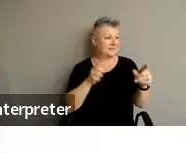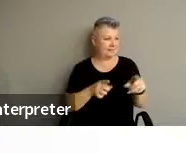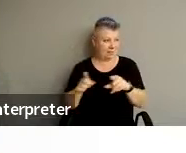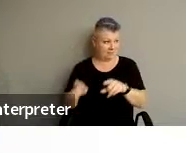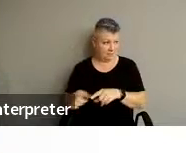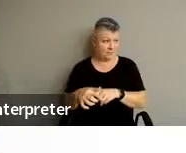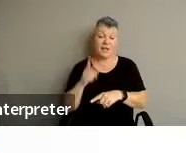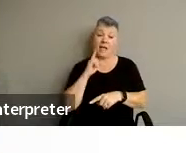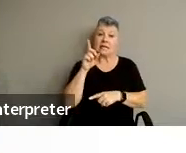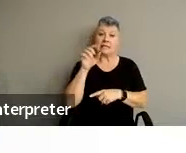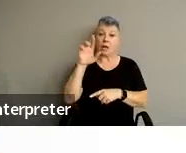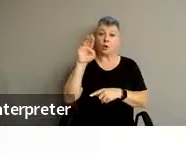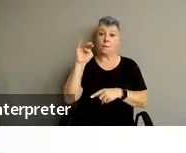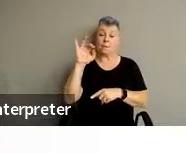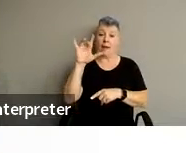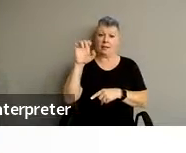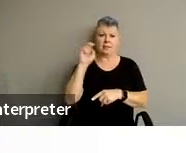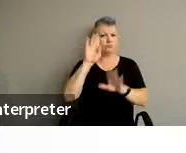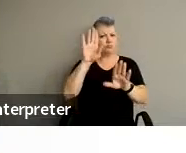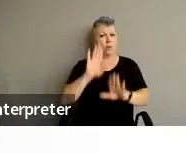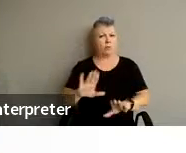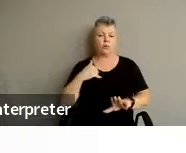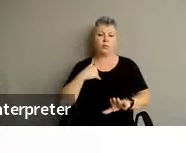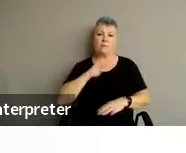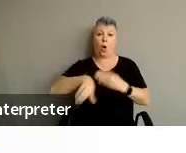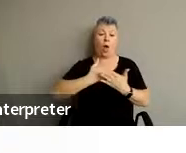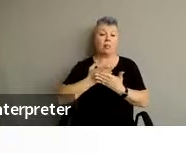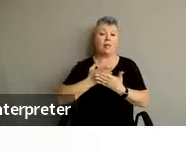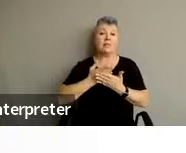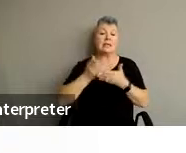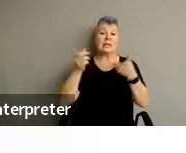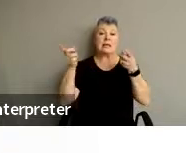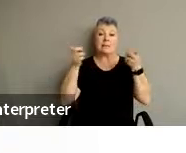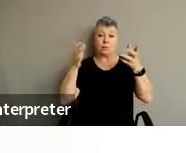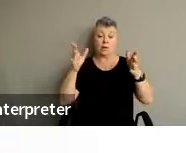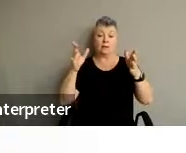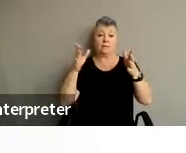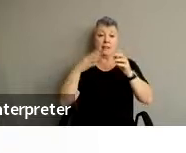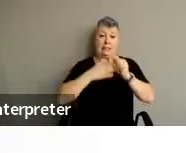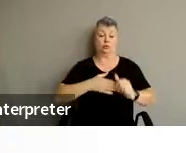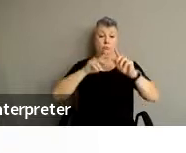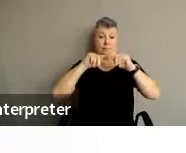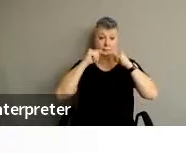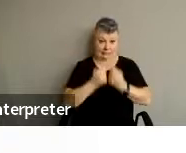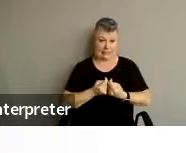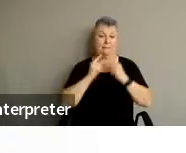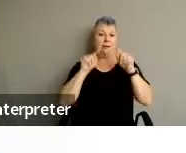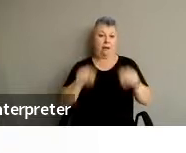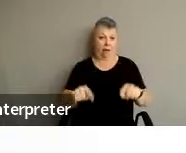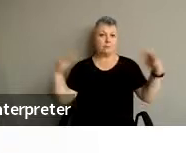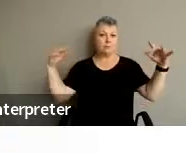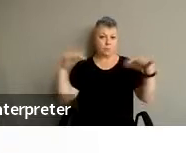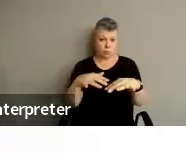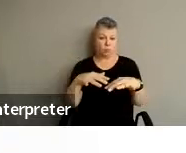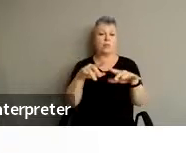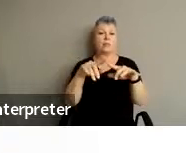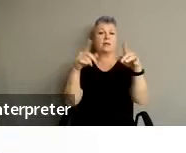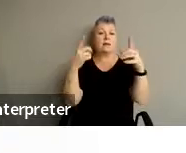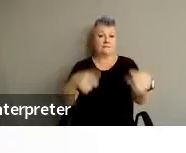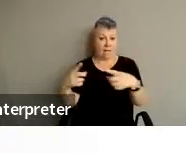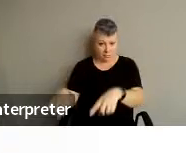in having all of the leadership team come to the event, and that was really well received from